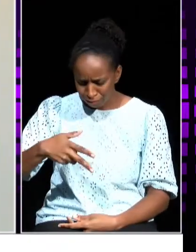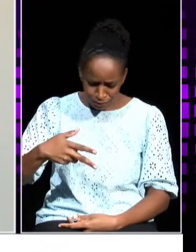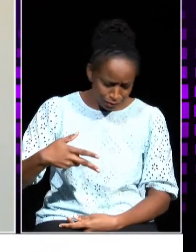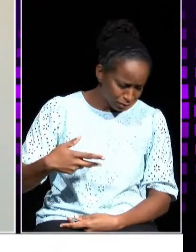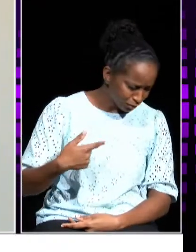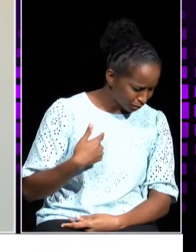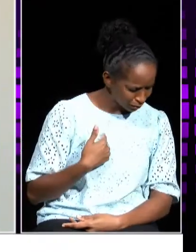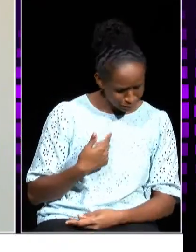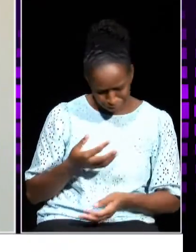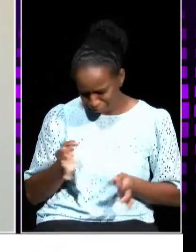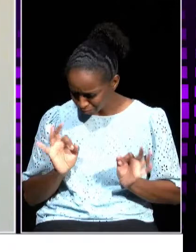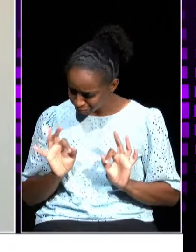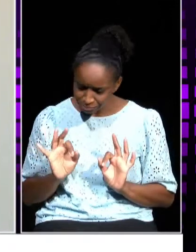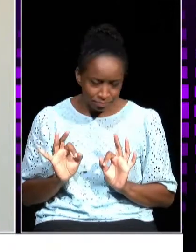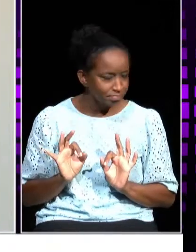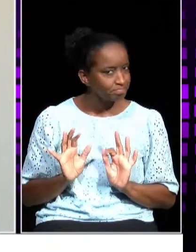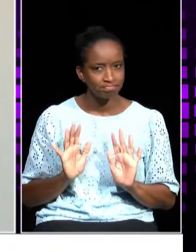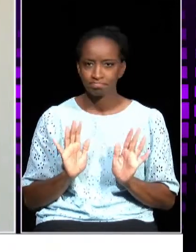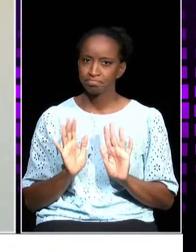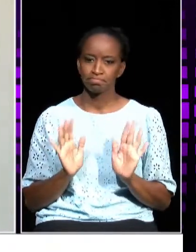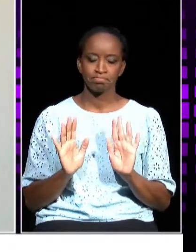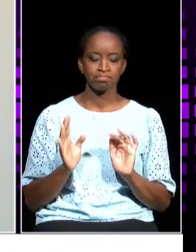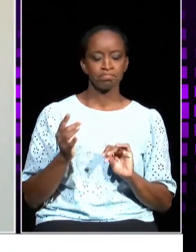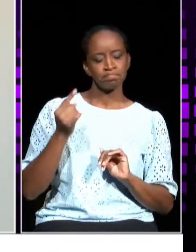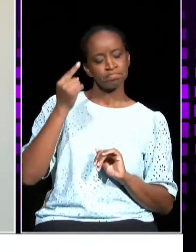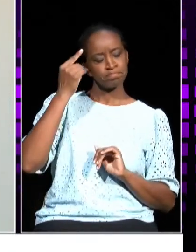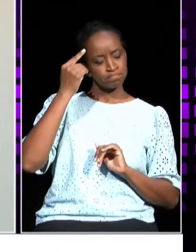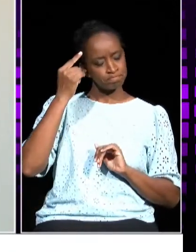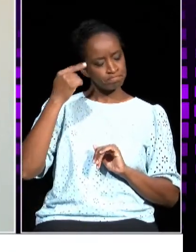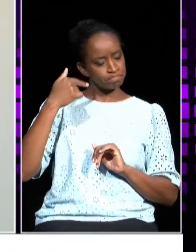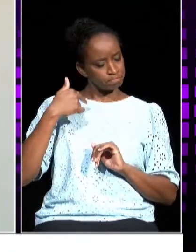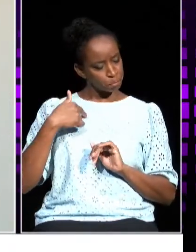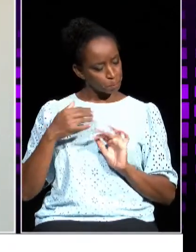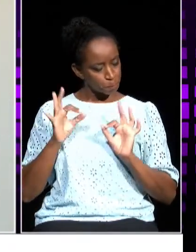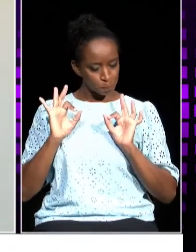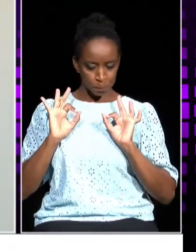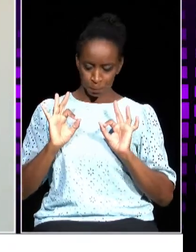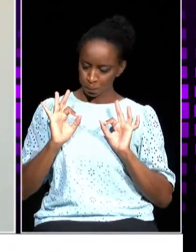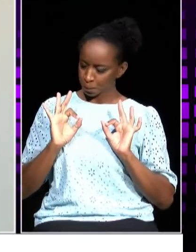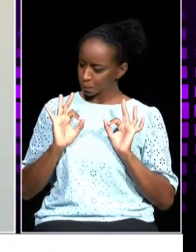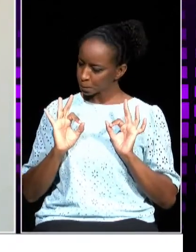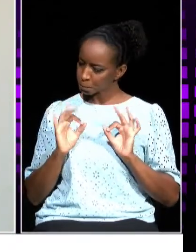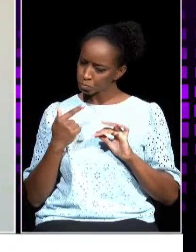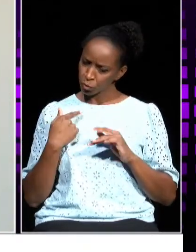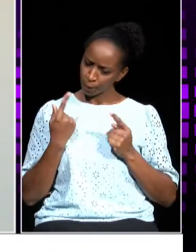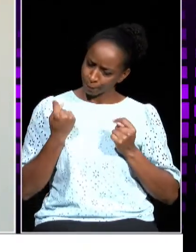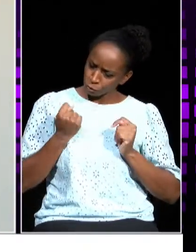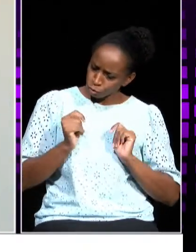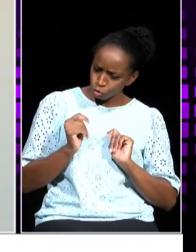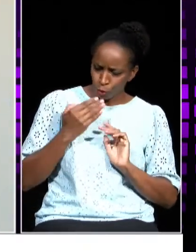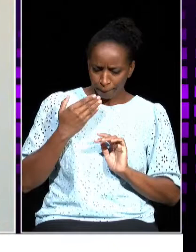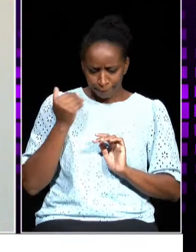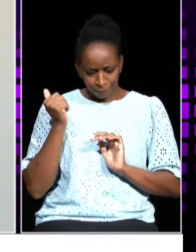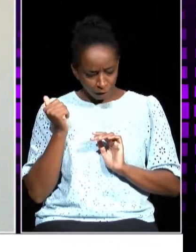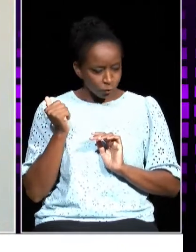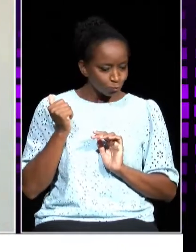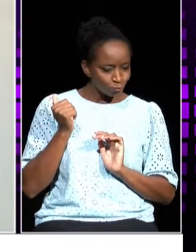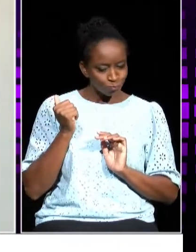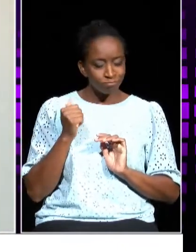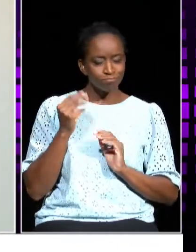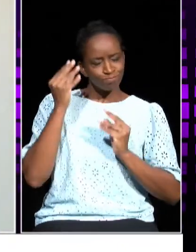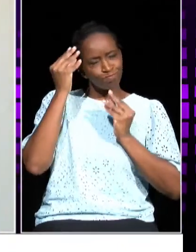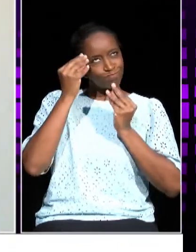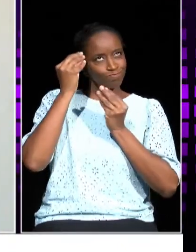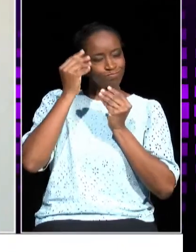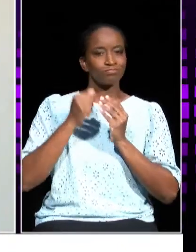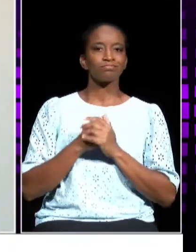those negative thoughts. And also having the children to learn how to be a good listener. We all know that we're saying that we